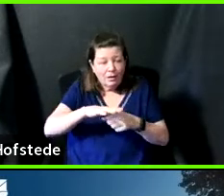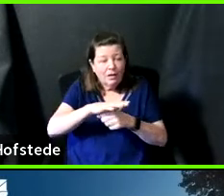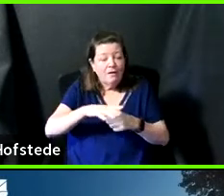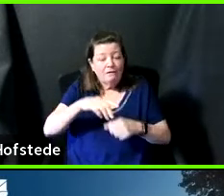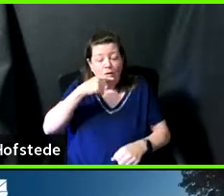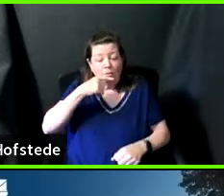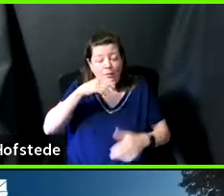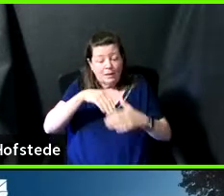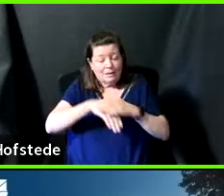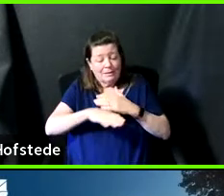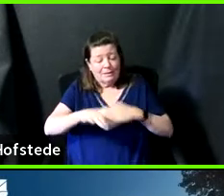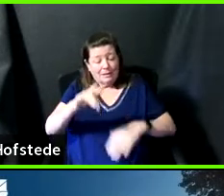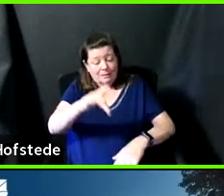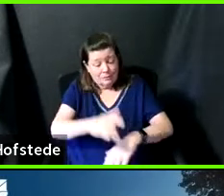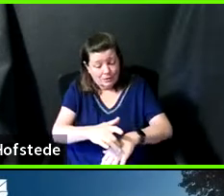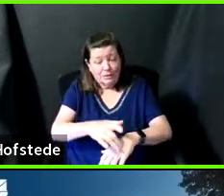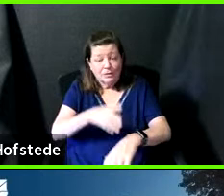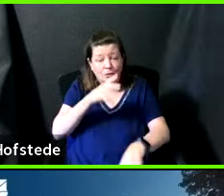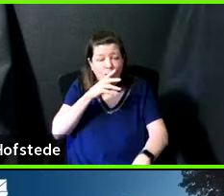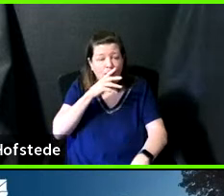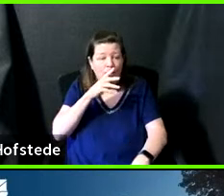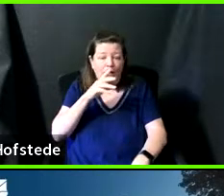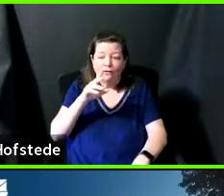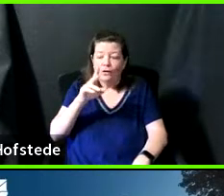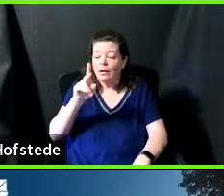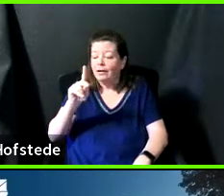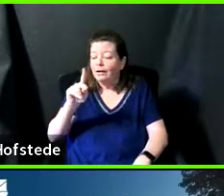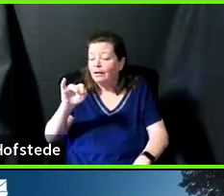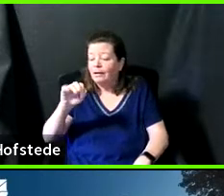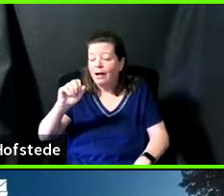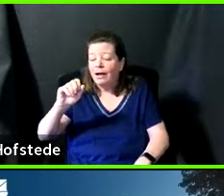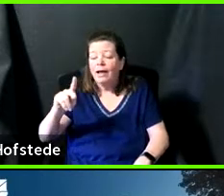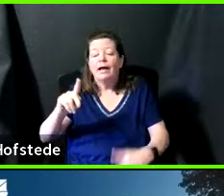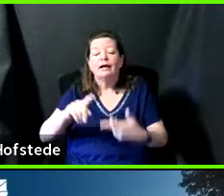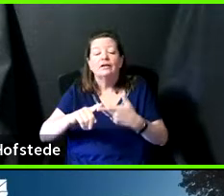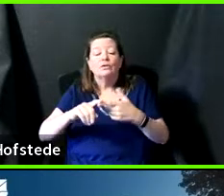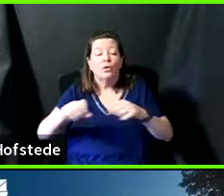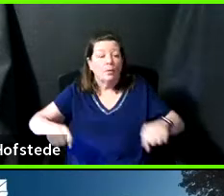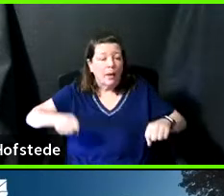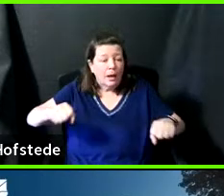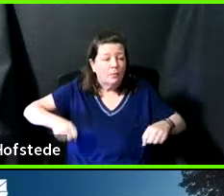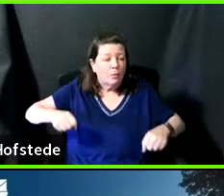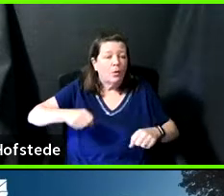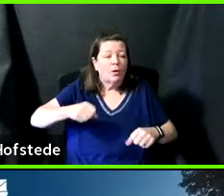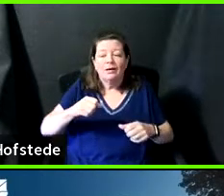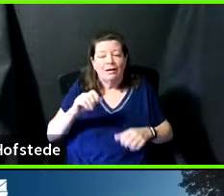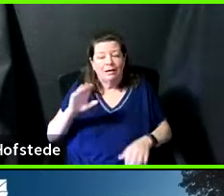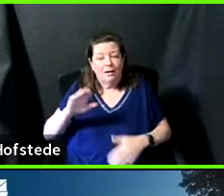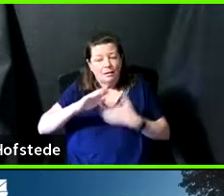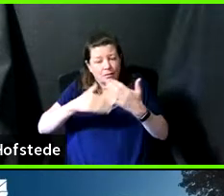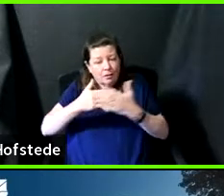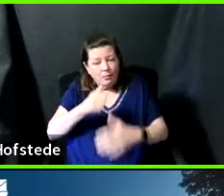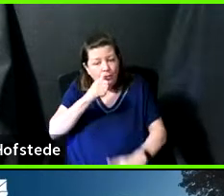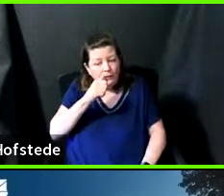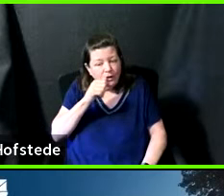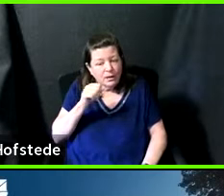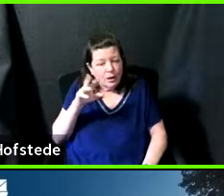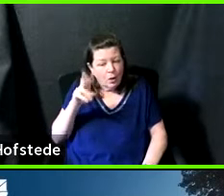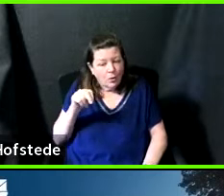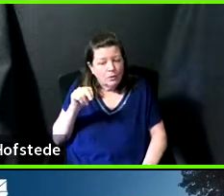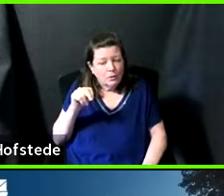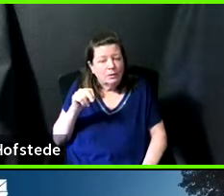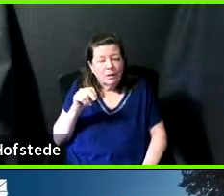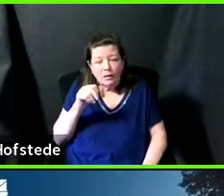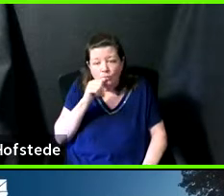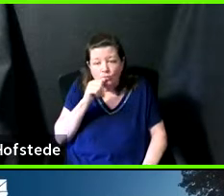water for launching kayaks or paddle boards or things like that. It's all privately owned, privately